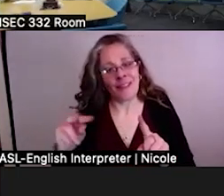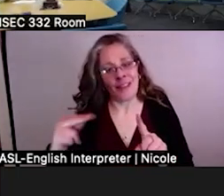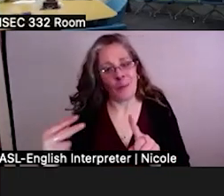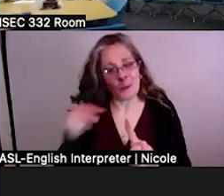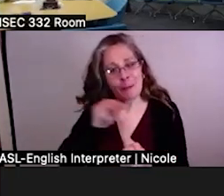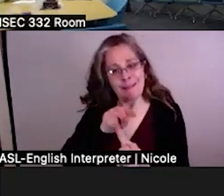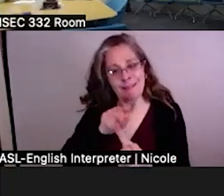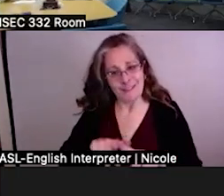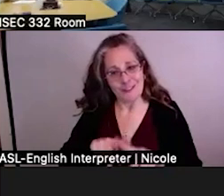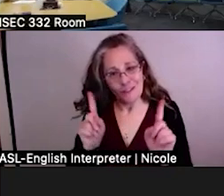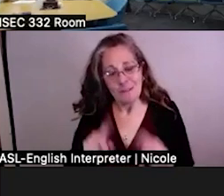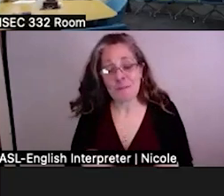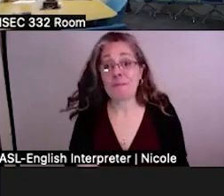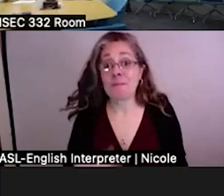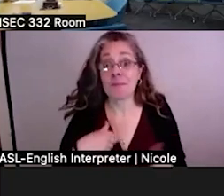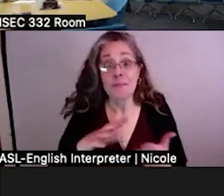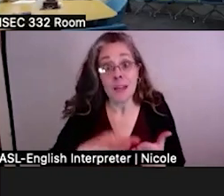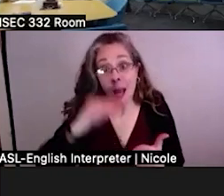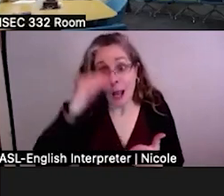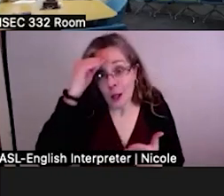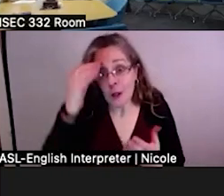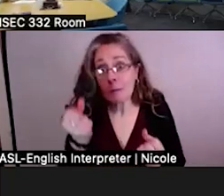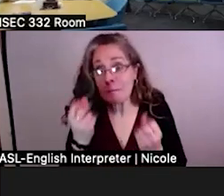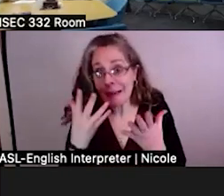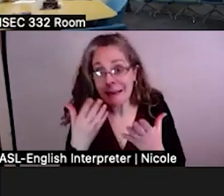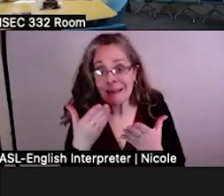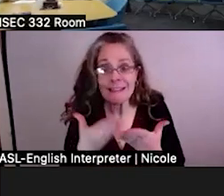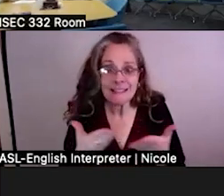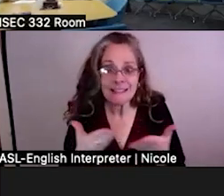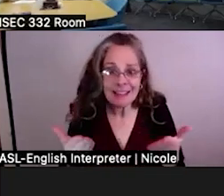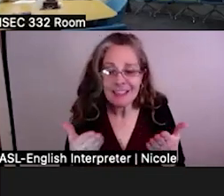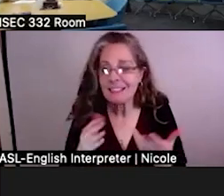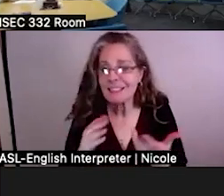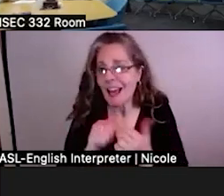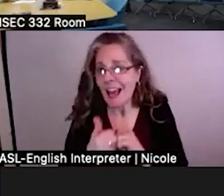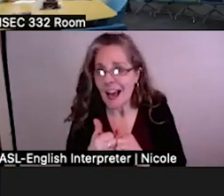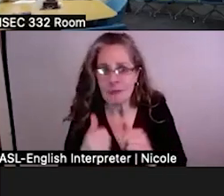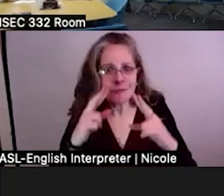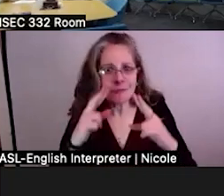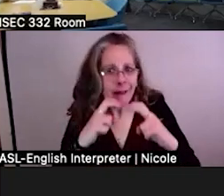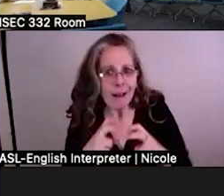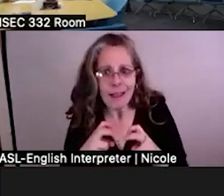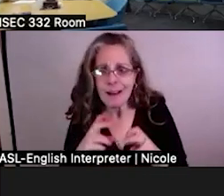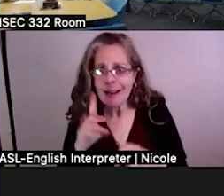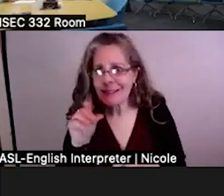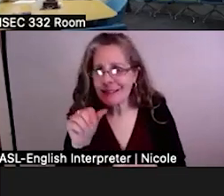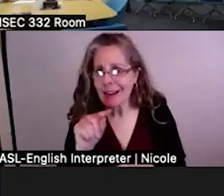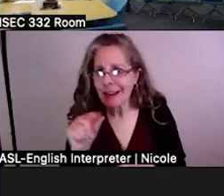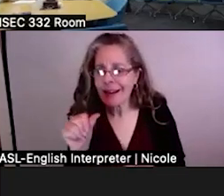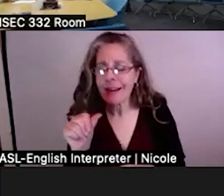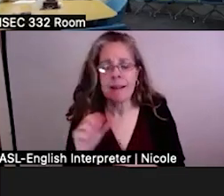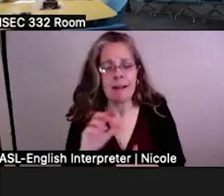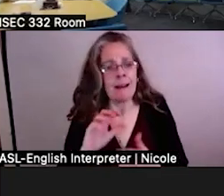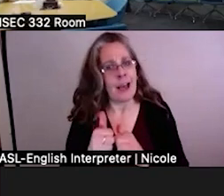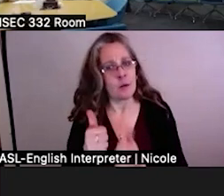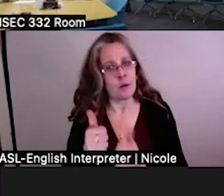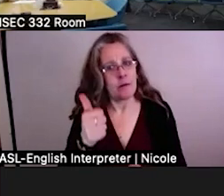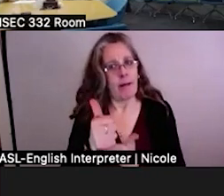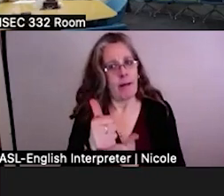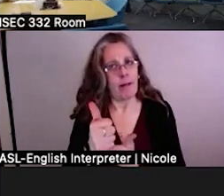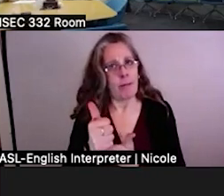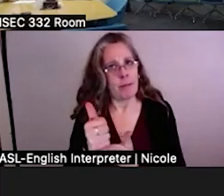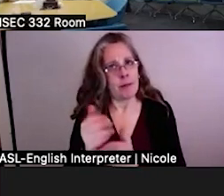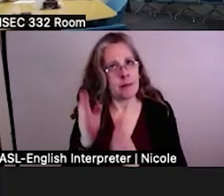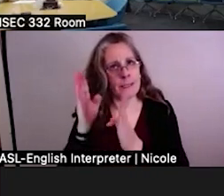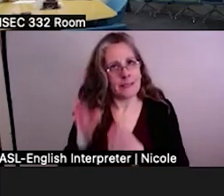I learned all these skills on how to really analyze my data and to help those individuals that sometimes do